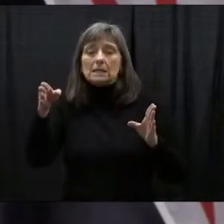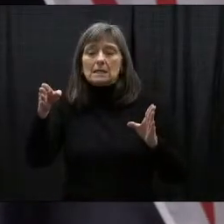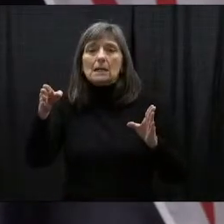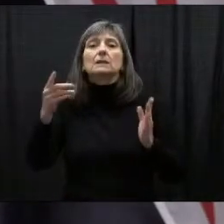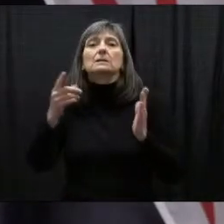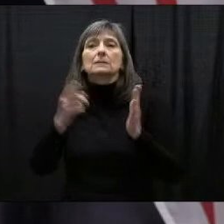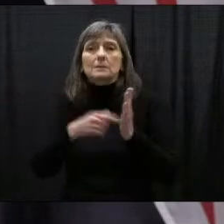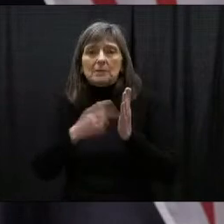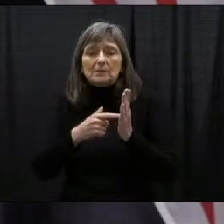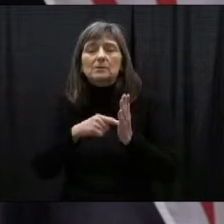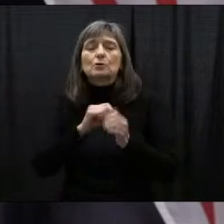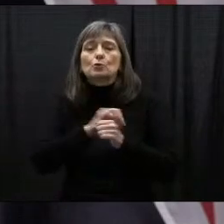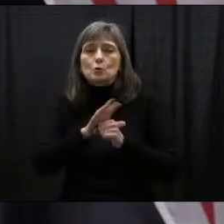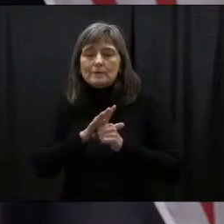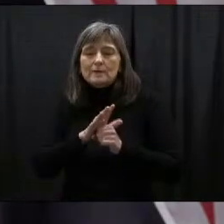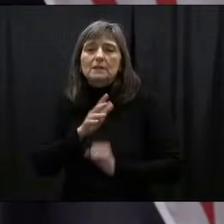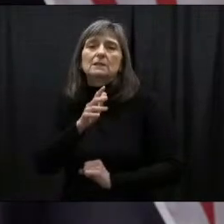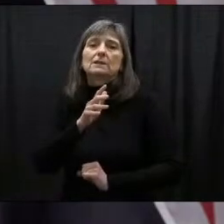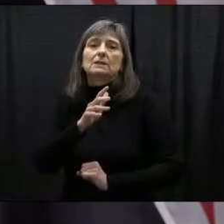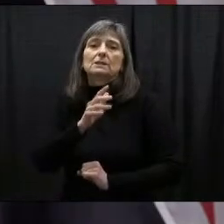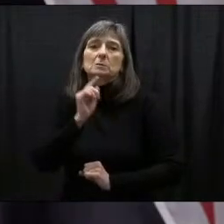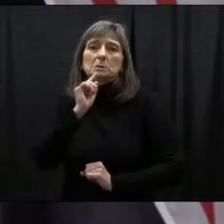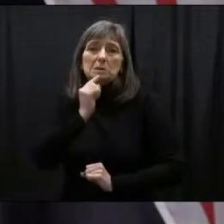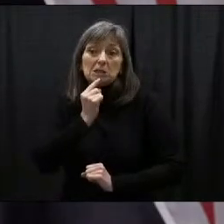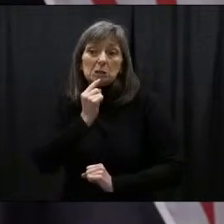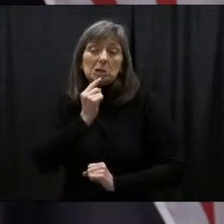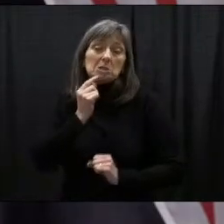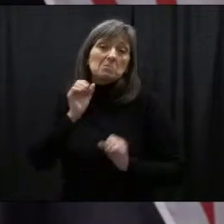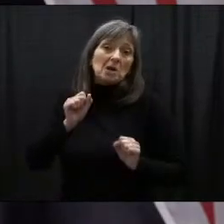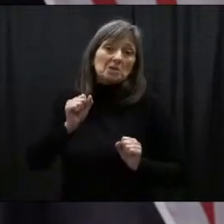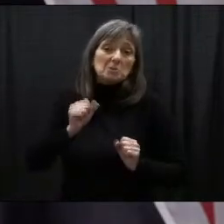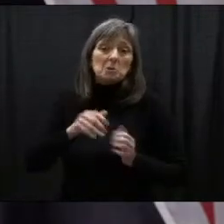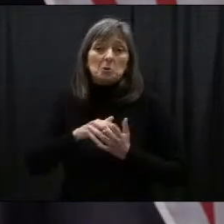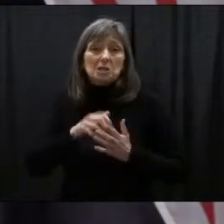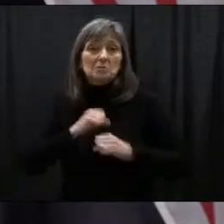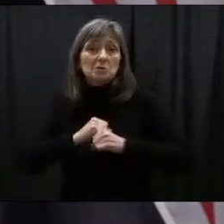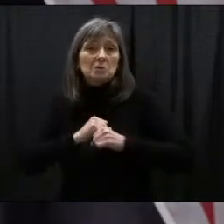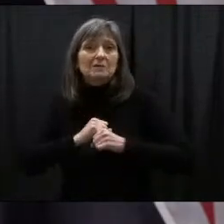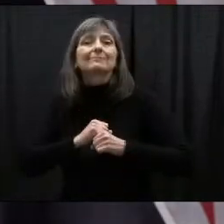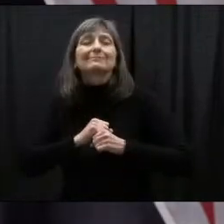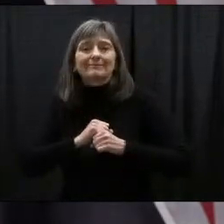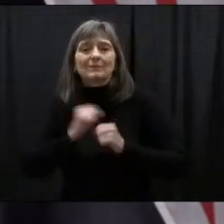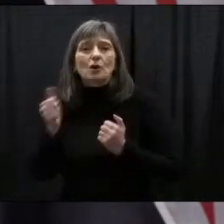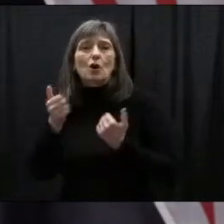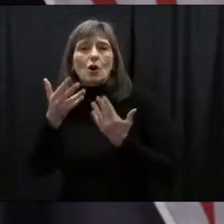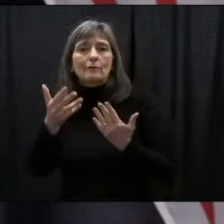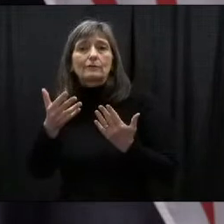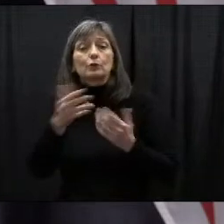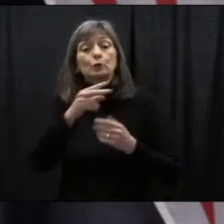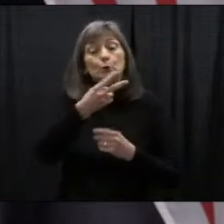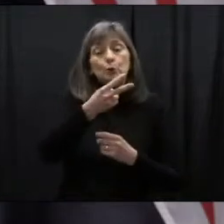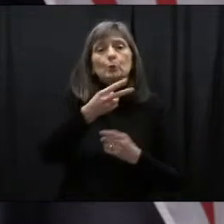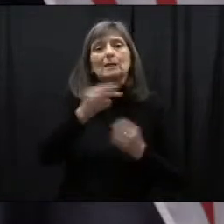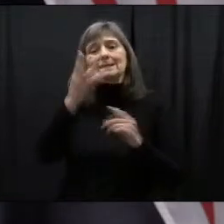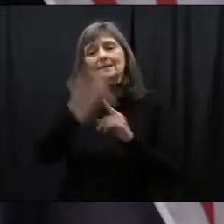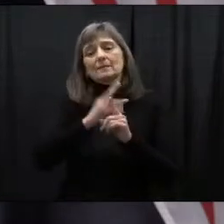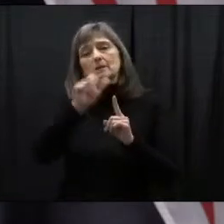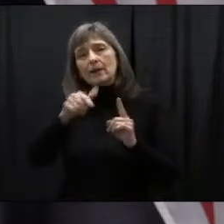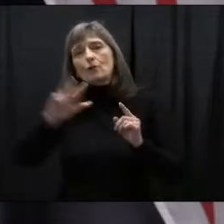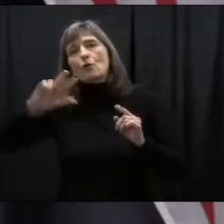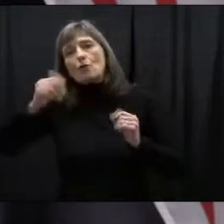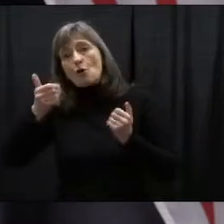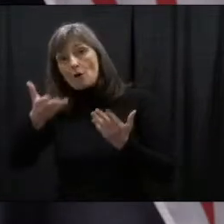outcomes from COVID-19 infections will be offered at least 6 months after the completion of their primary series.